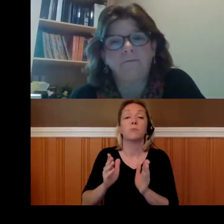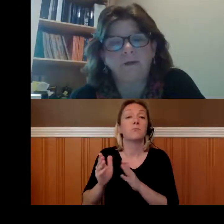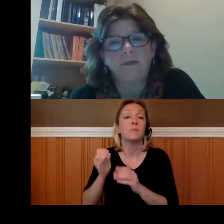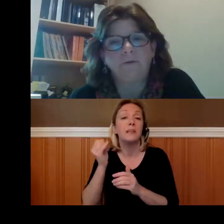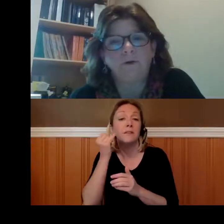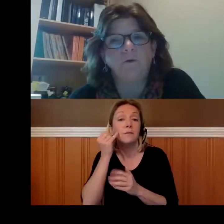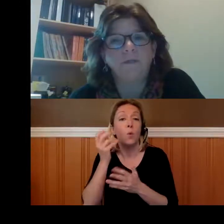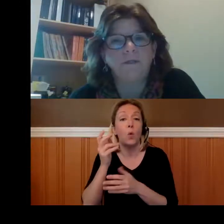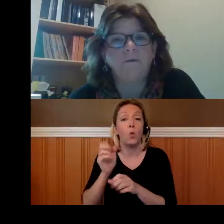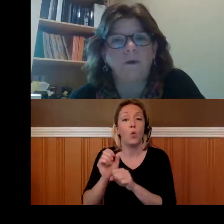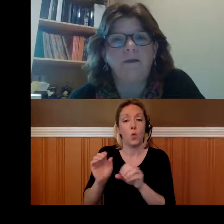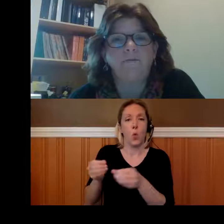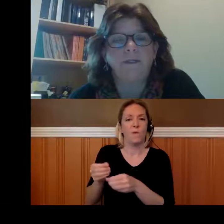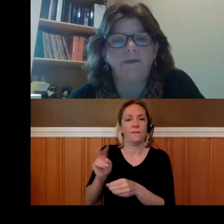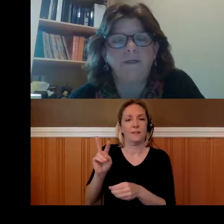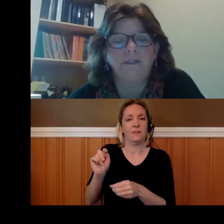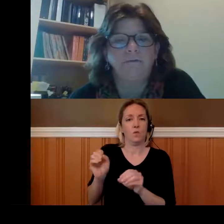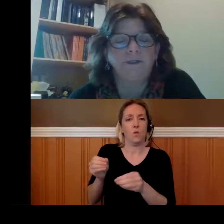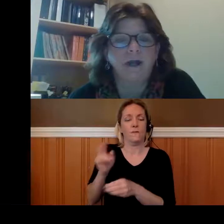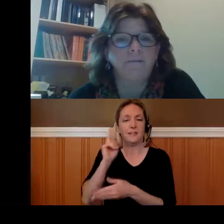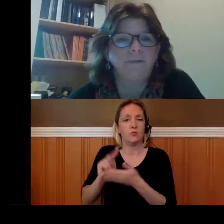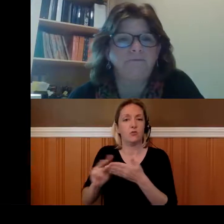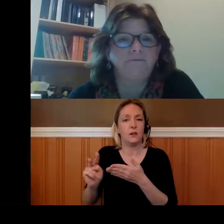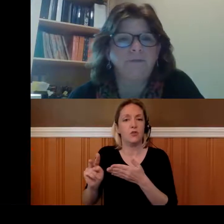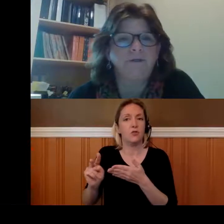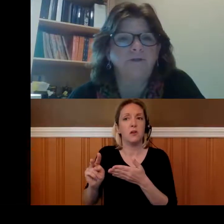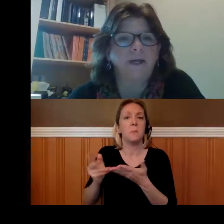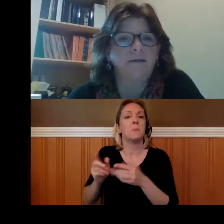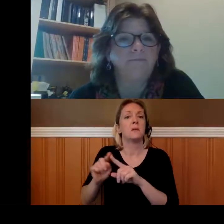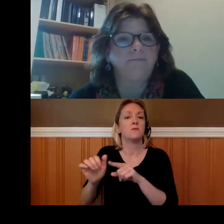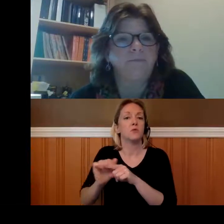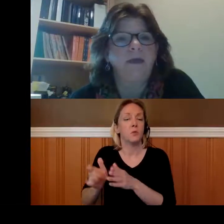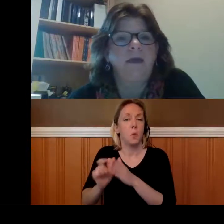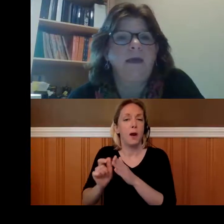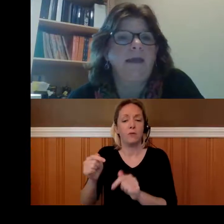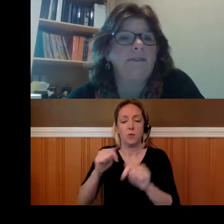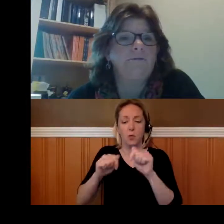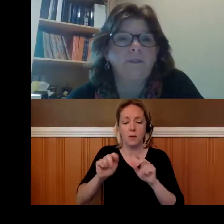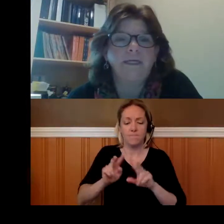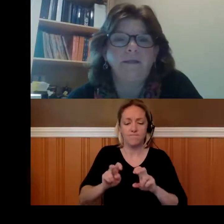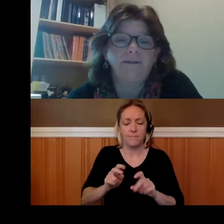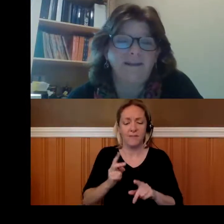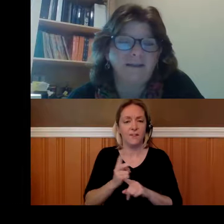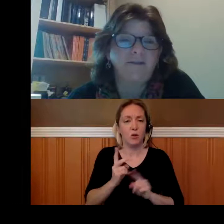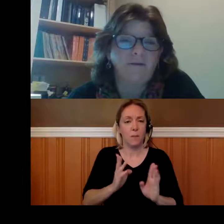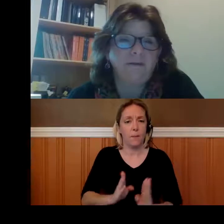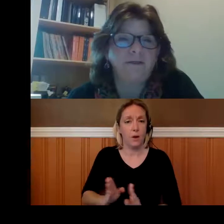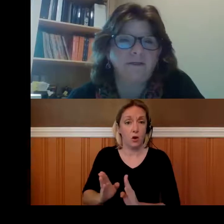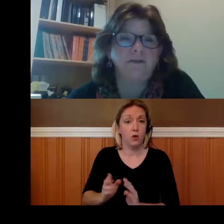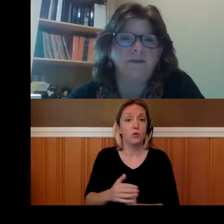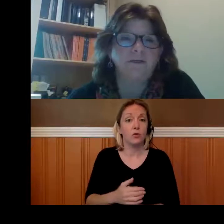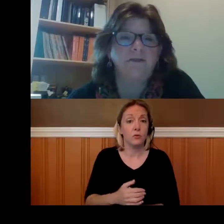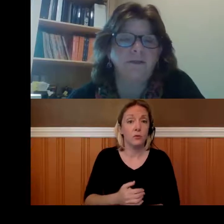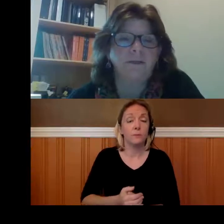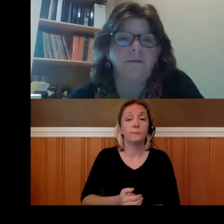different goals that you would write for each of these different jobs and training. At age 14, a family's going to start